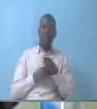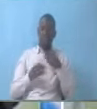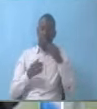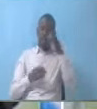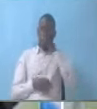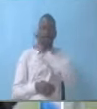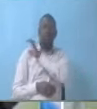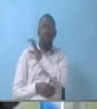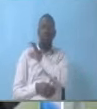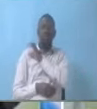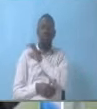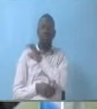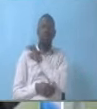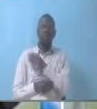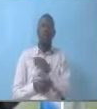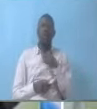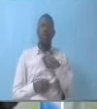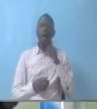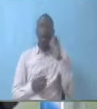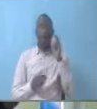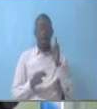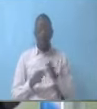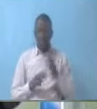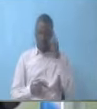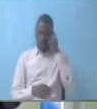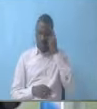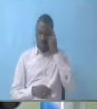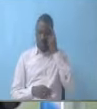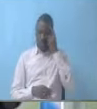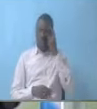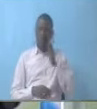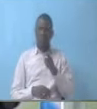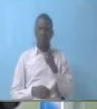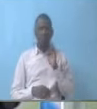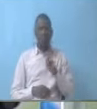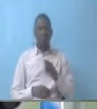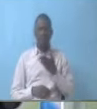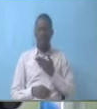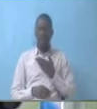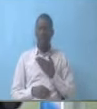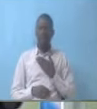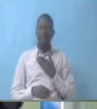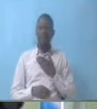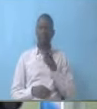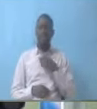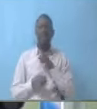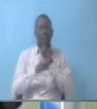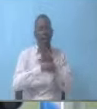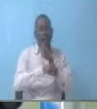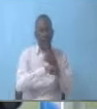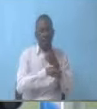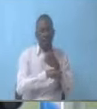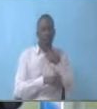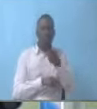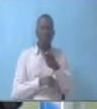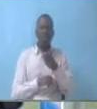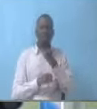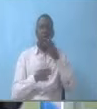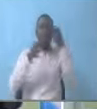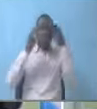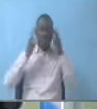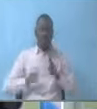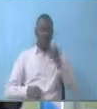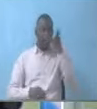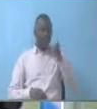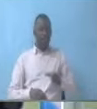the council. But I must imagine that this must have been the advice of lawyers, because we